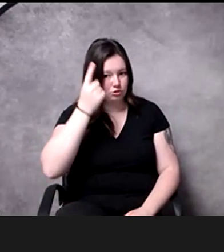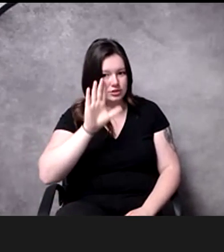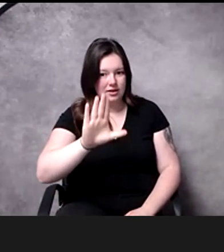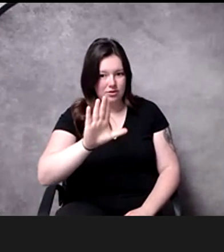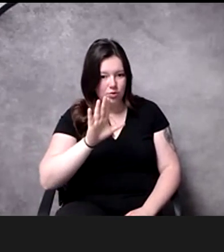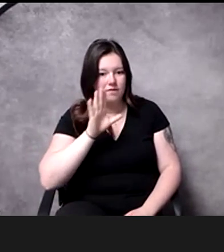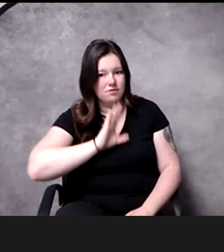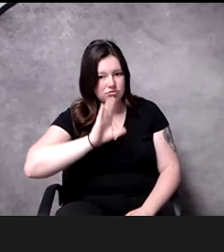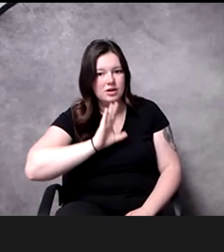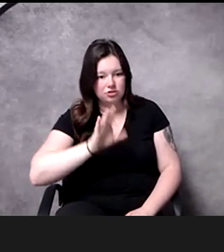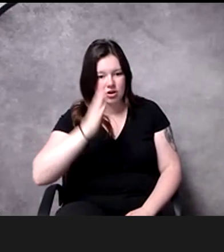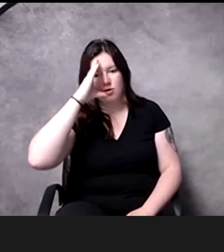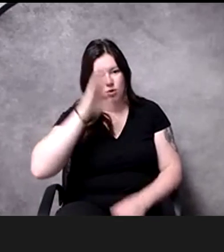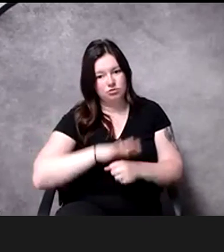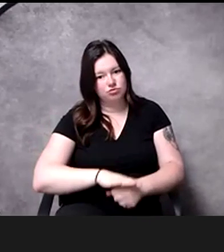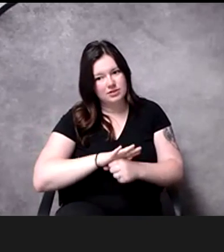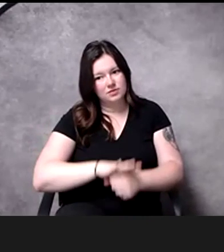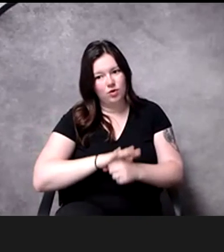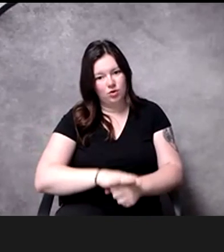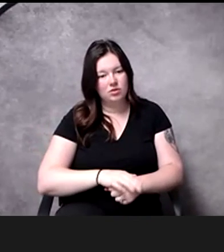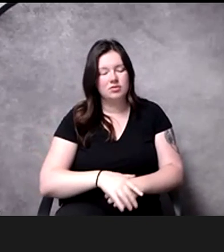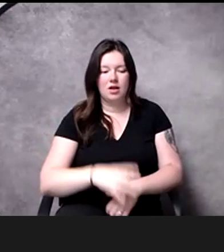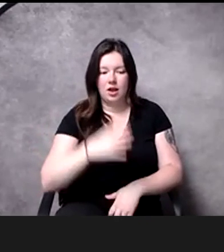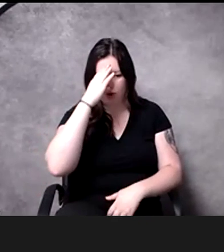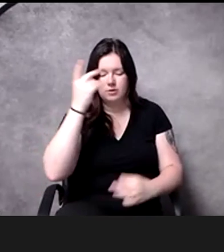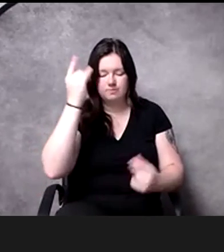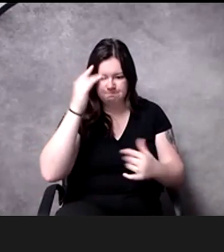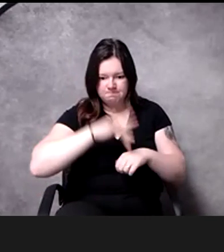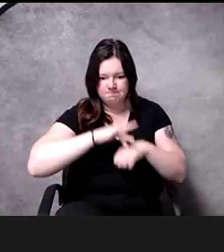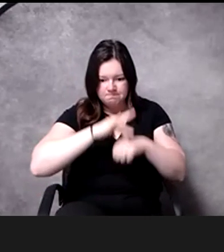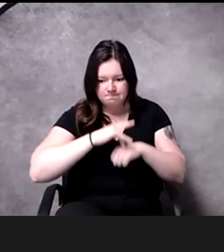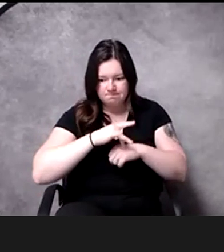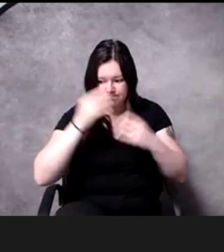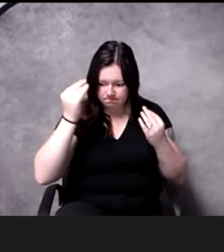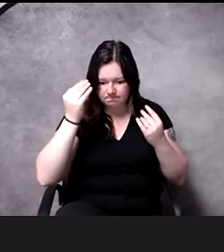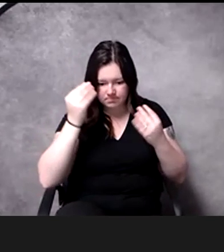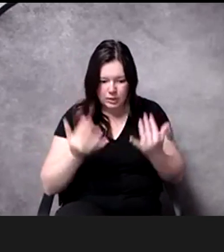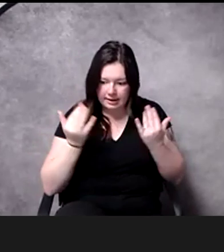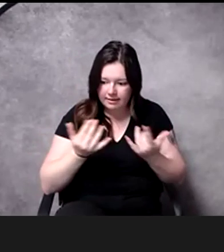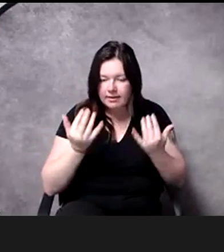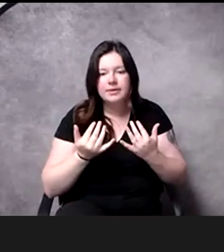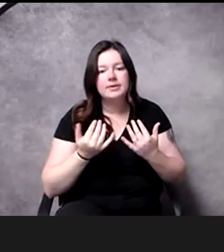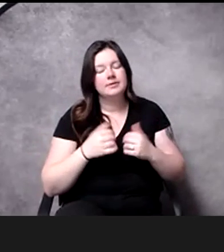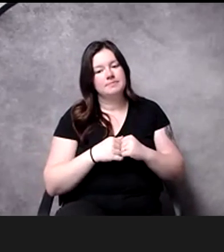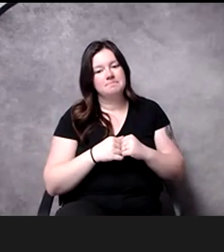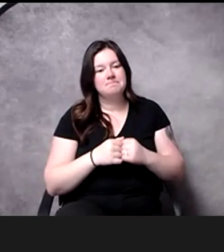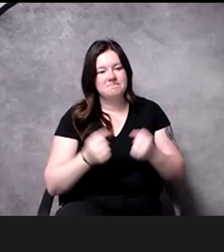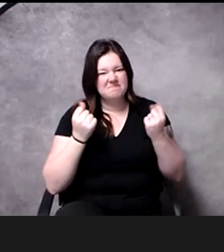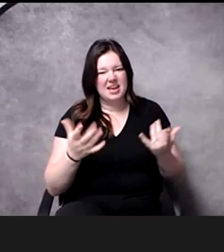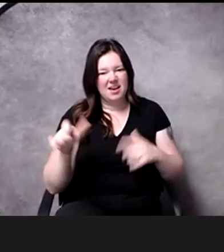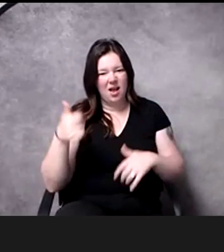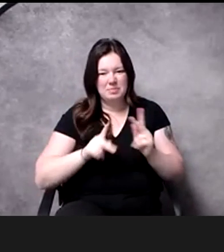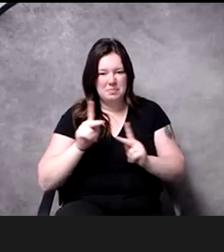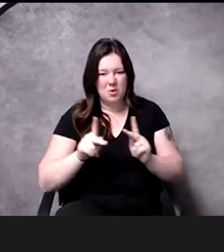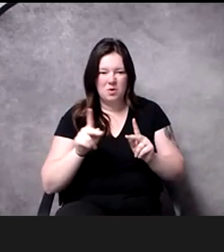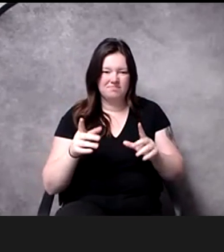and it's hard because you're thinking about it all the time. But yeah, but we've been hearing this from several other people as well.